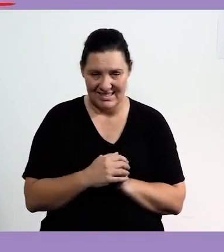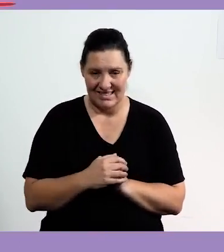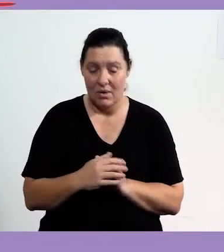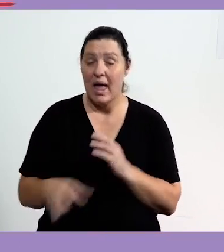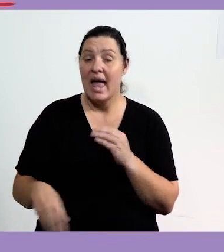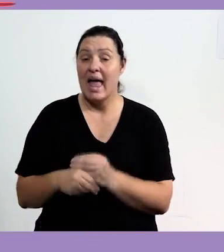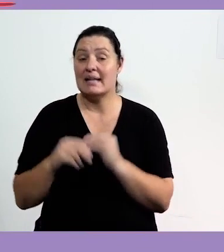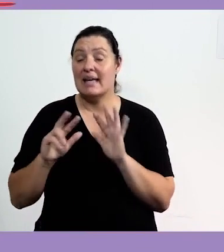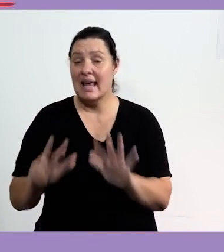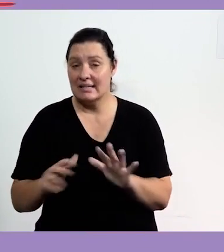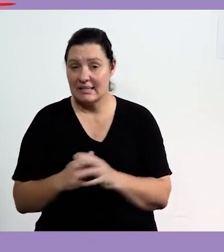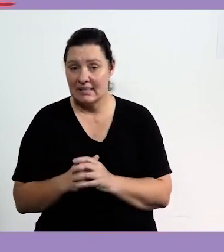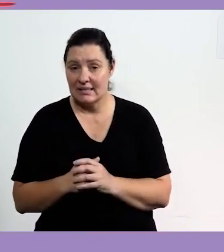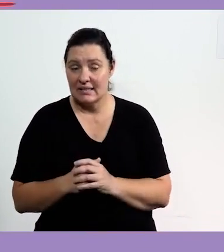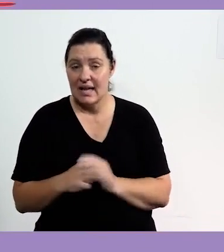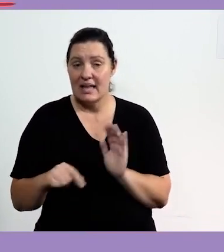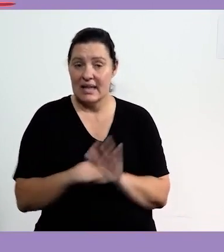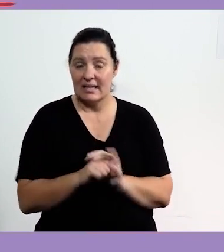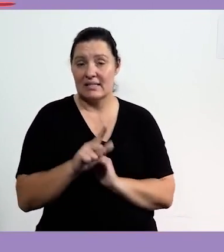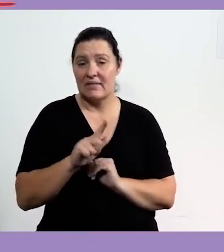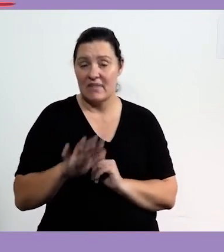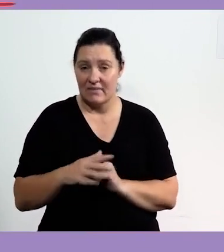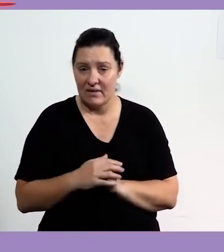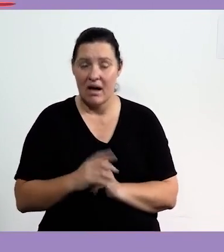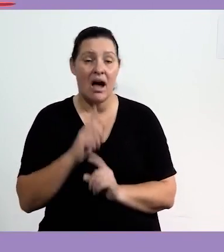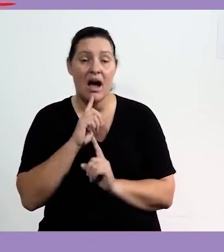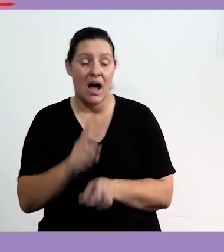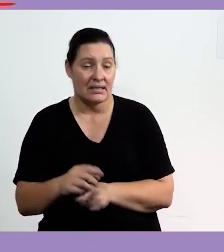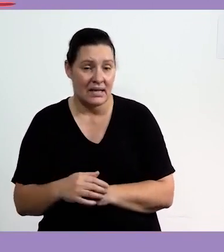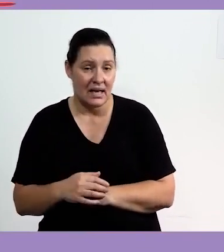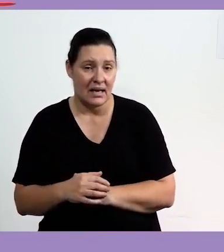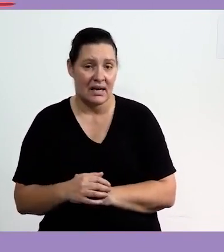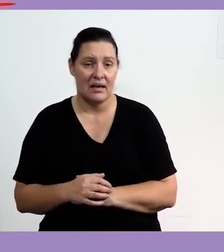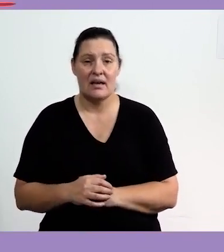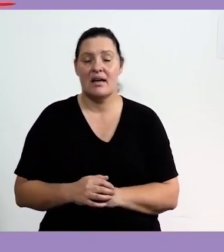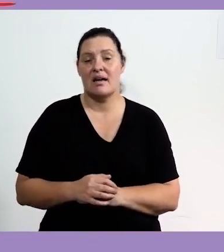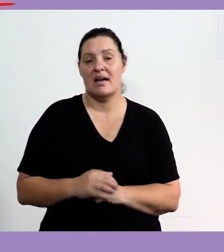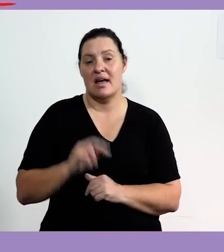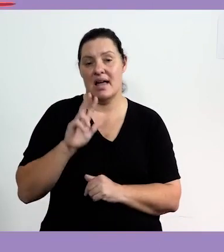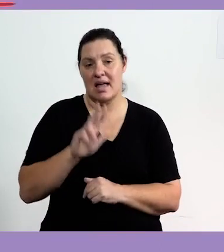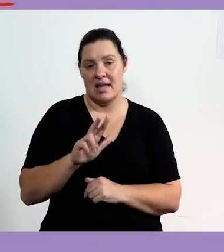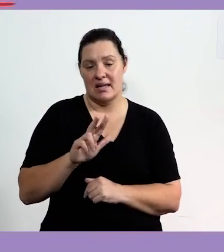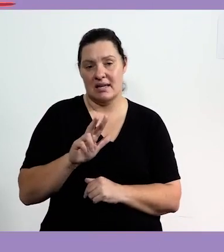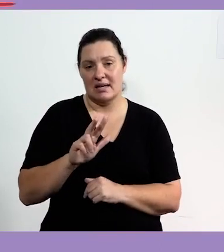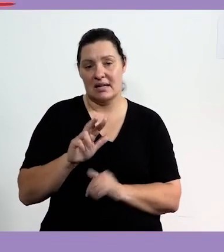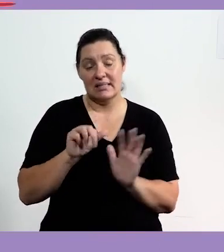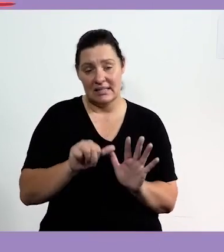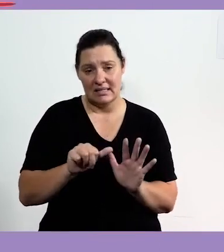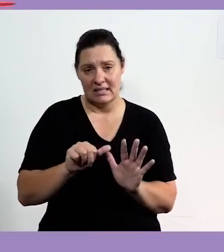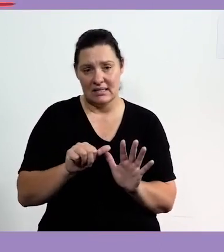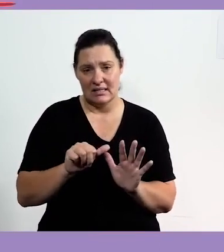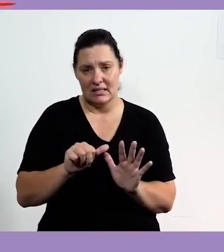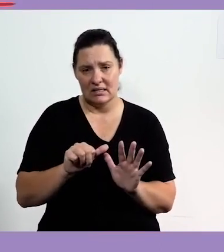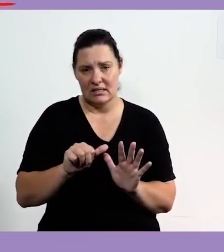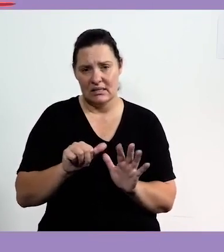are correct. When we add 8 on that negative 75, our answer is going to be a negative